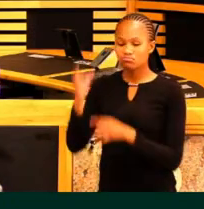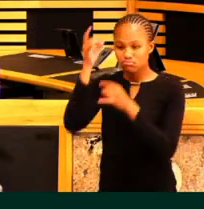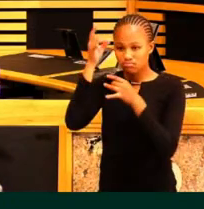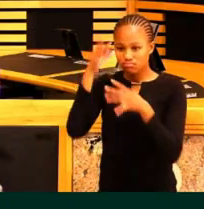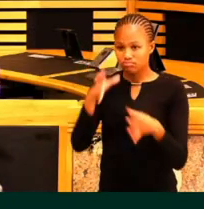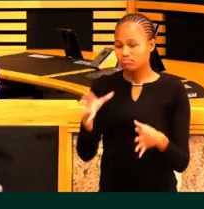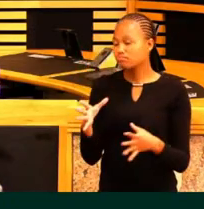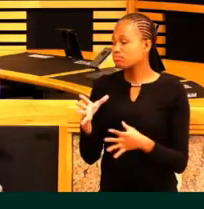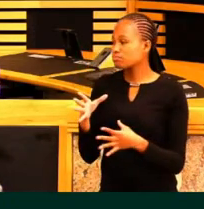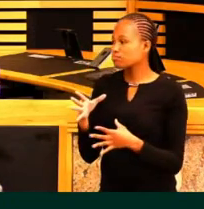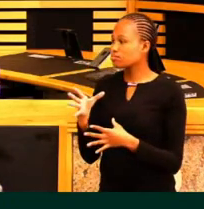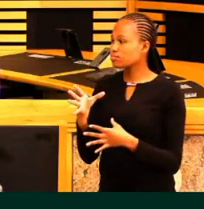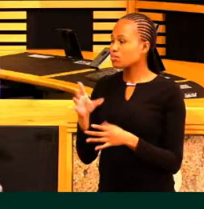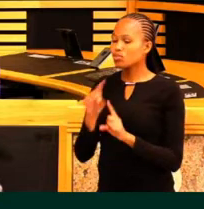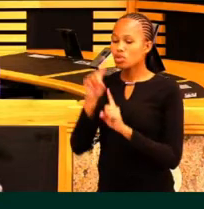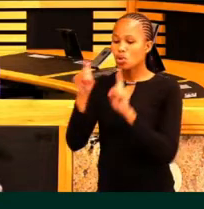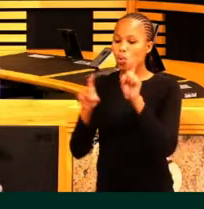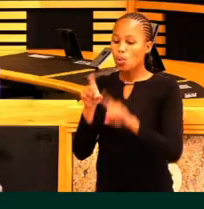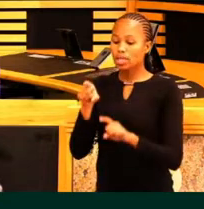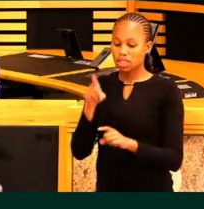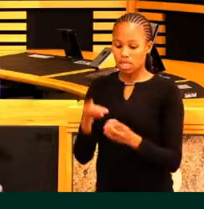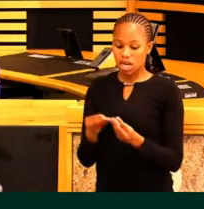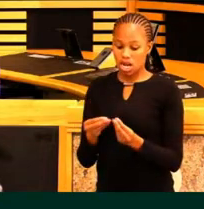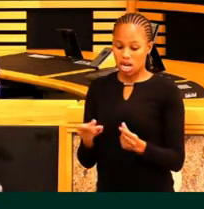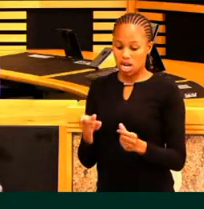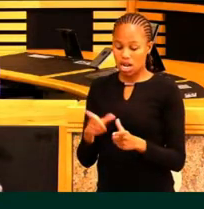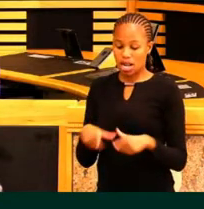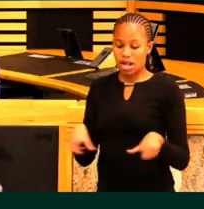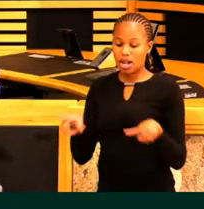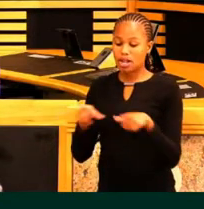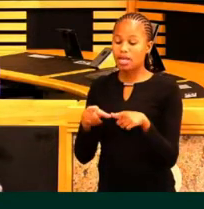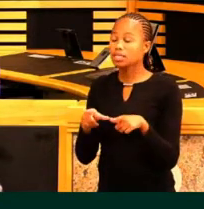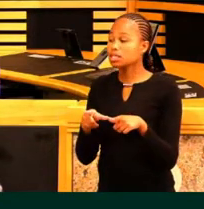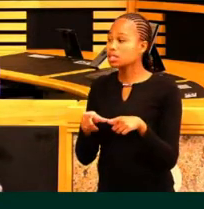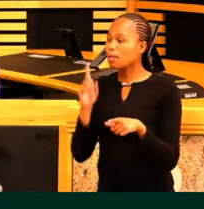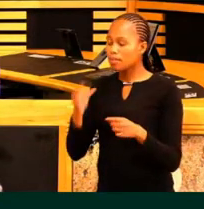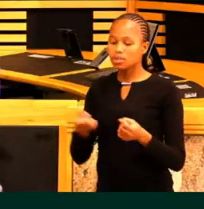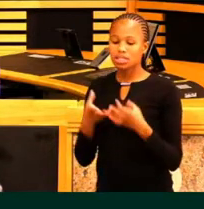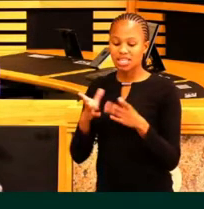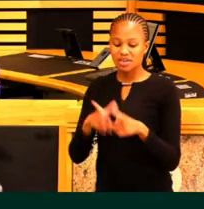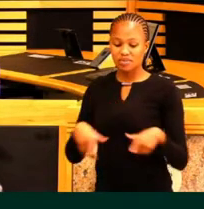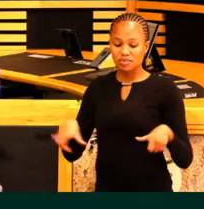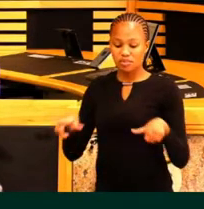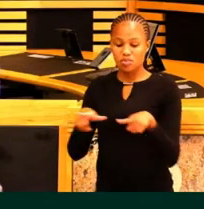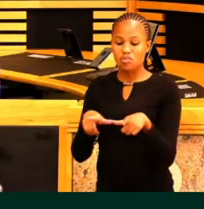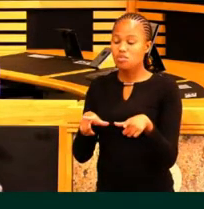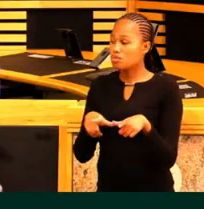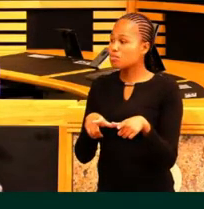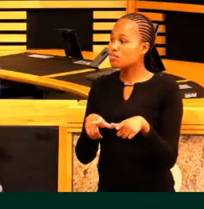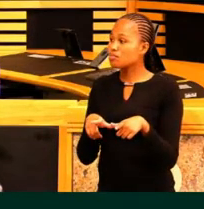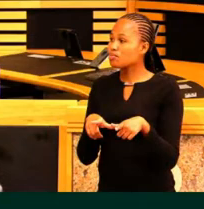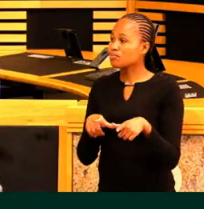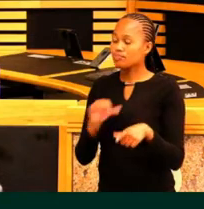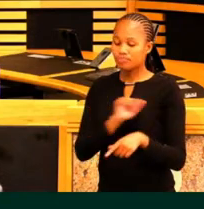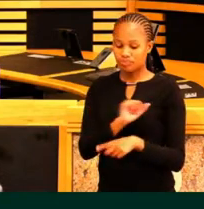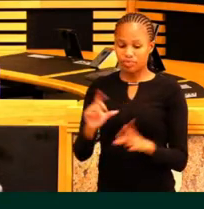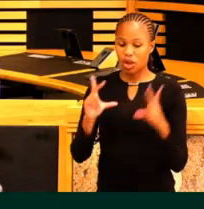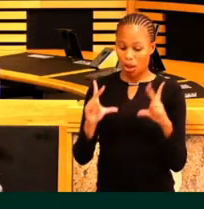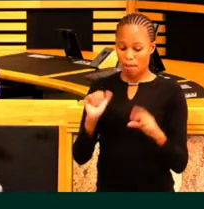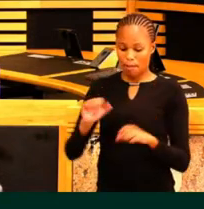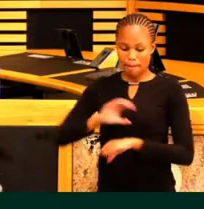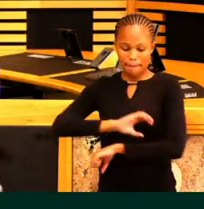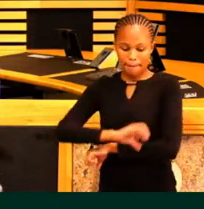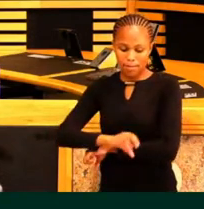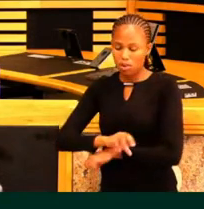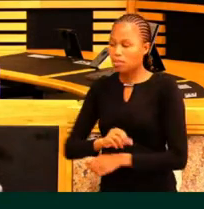radically the question of land redistribute land to the proportional maturity of the people of this province